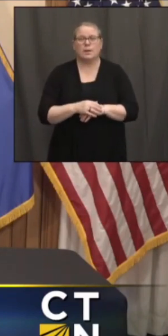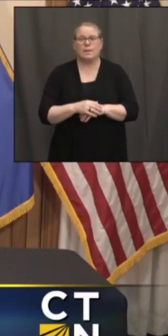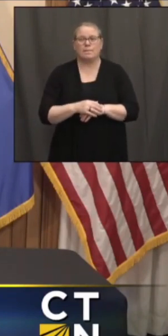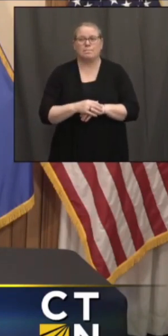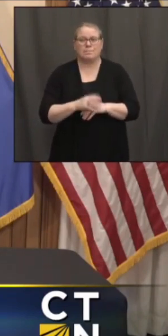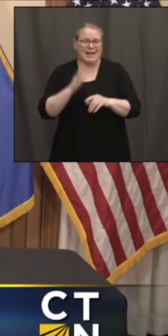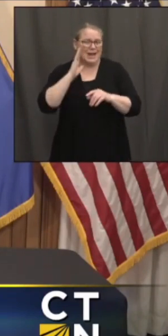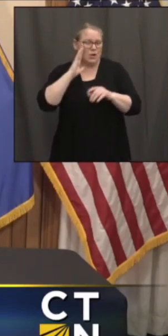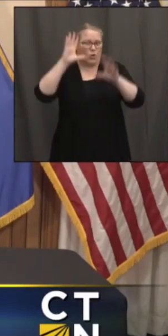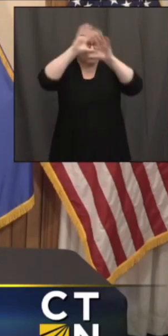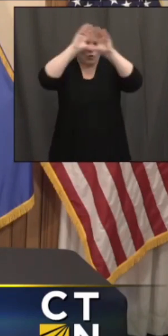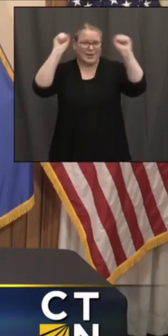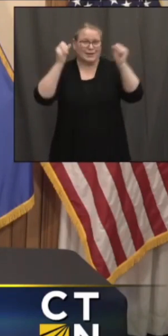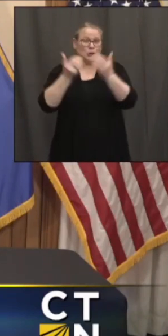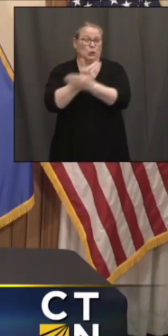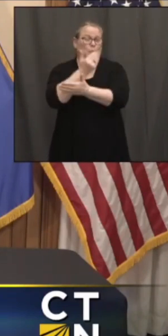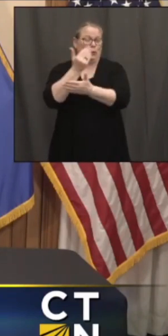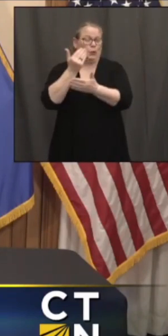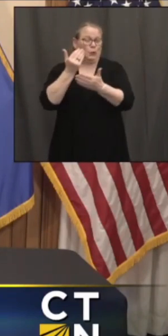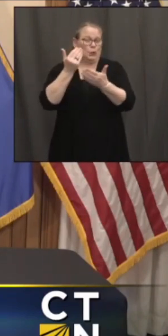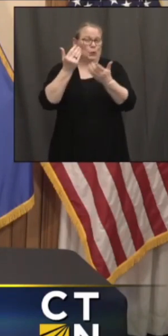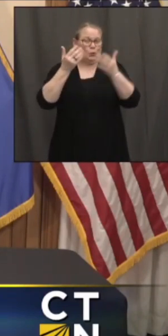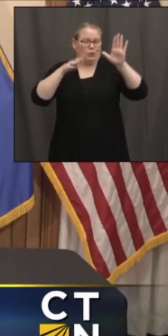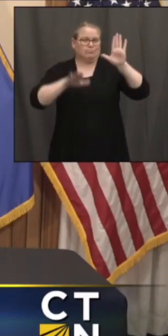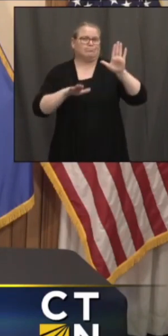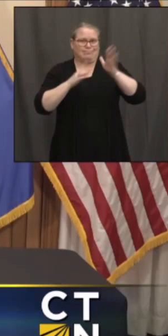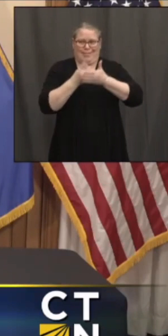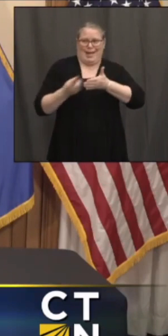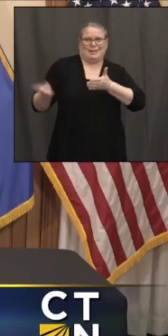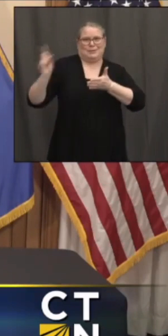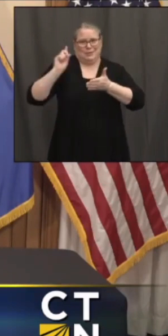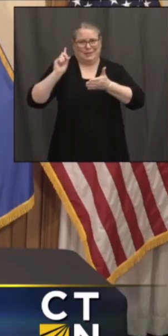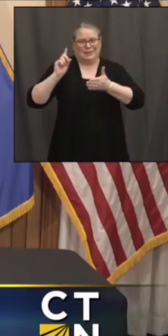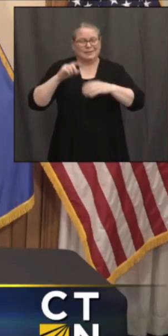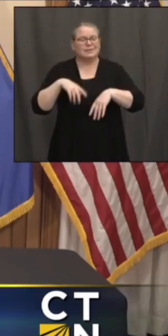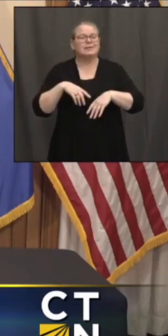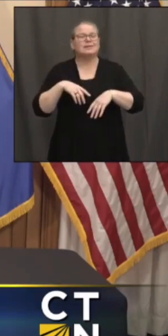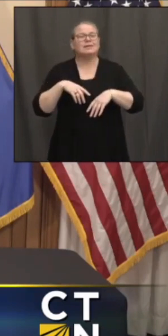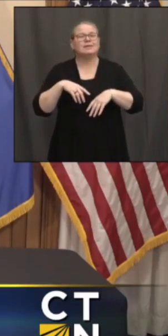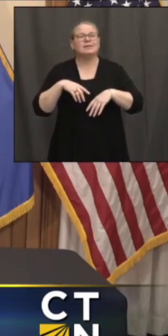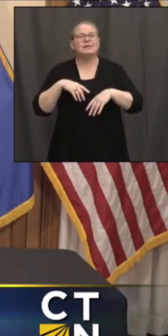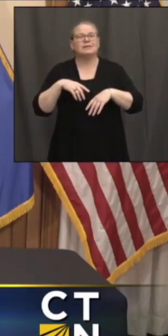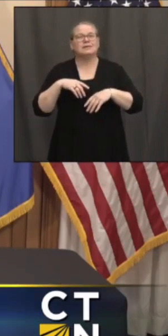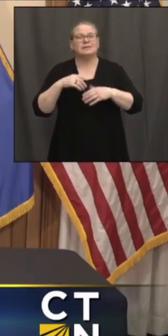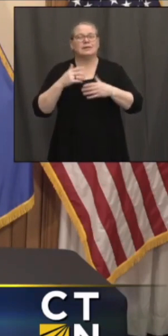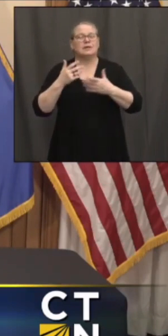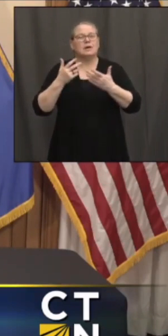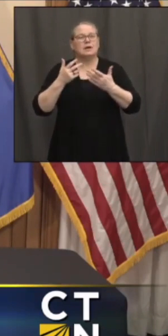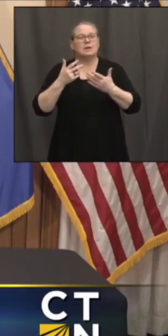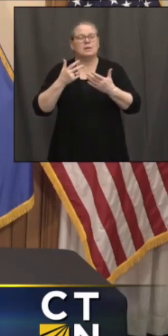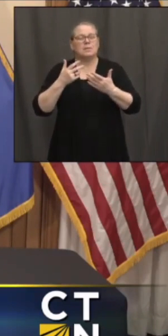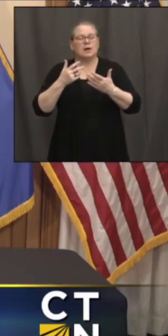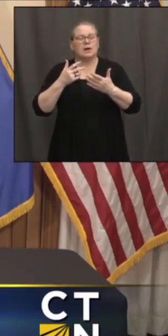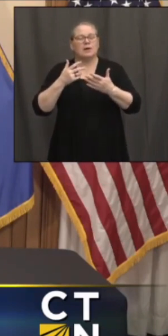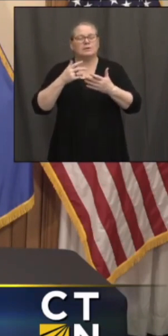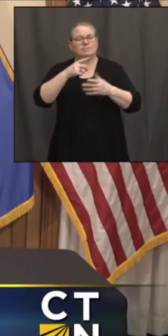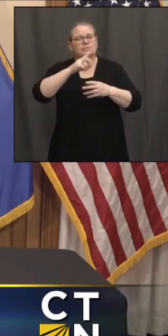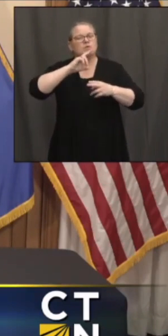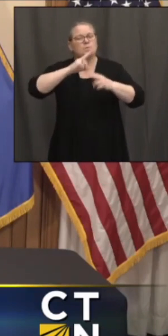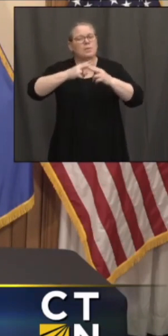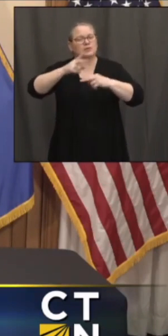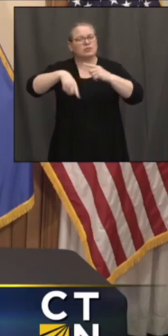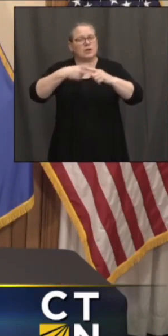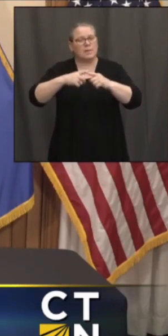only been in for less than a week, but one of the things you had pointed to before about possibly with President Biden funneling